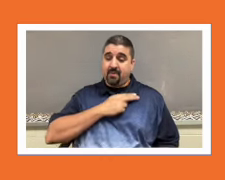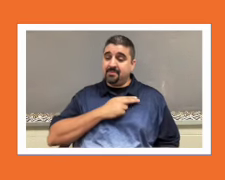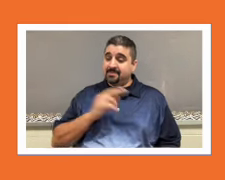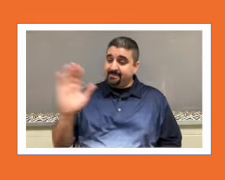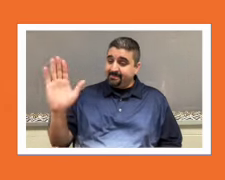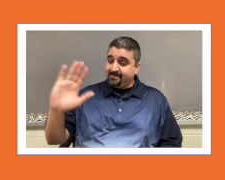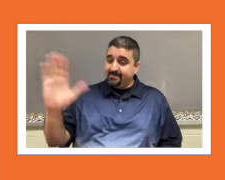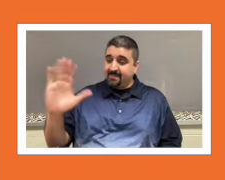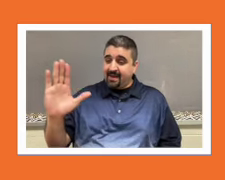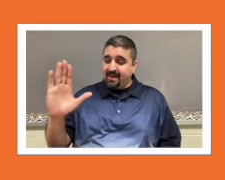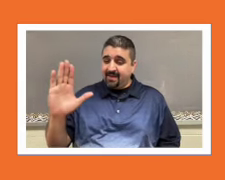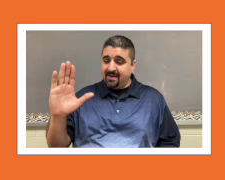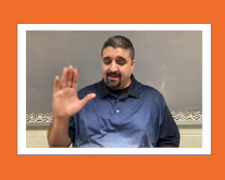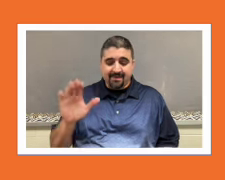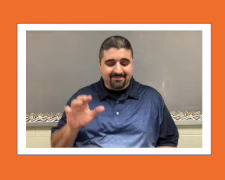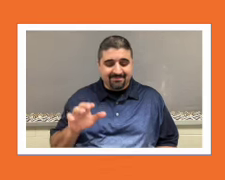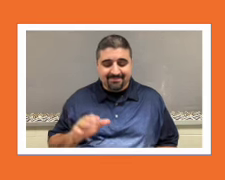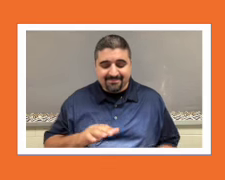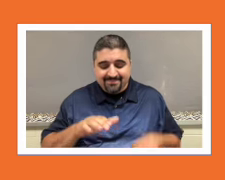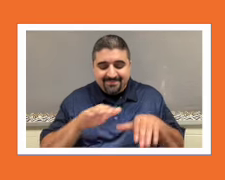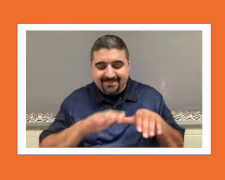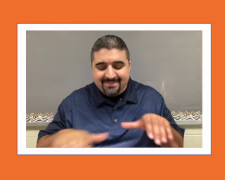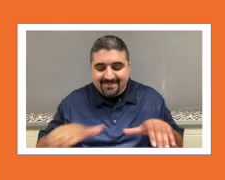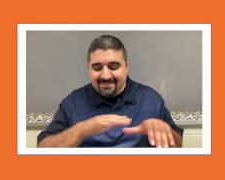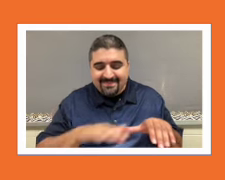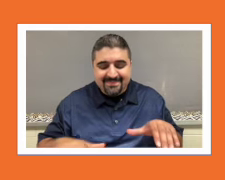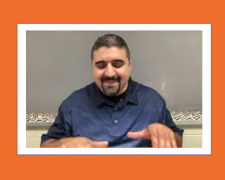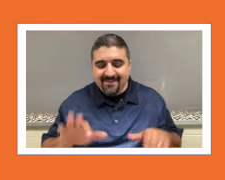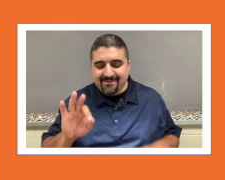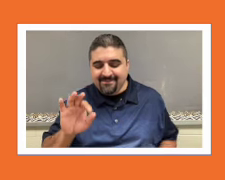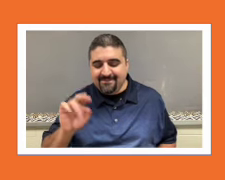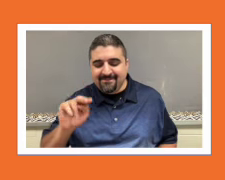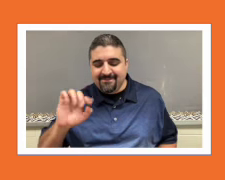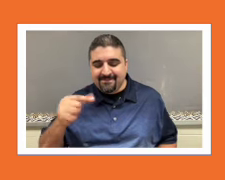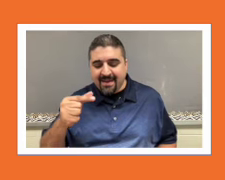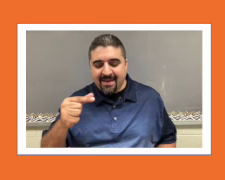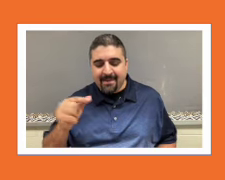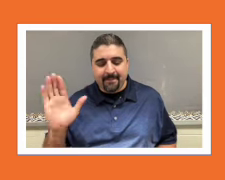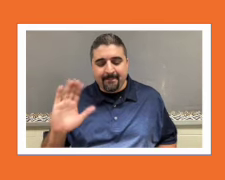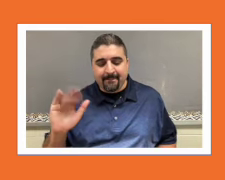and Harry and Fang. I started to walk home.